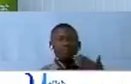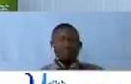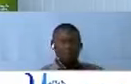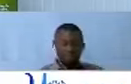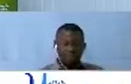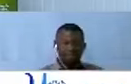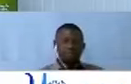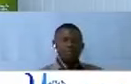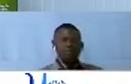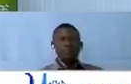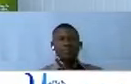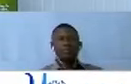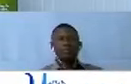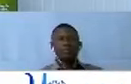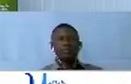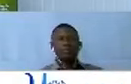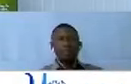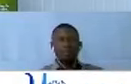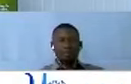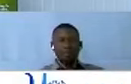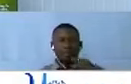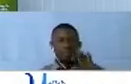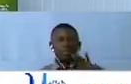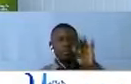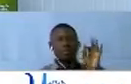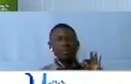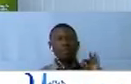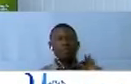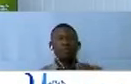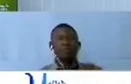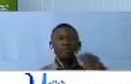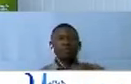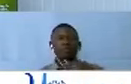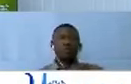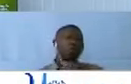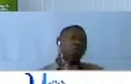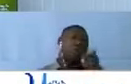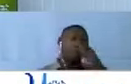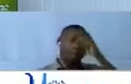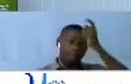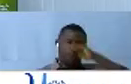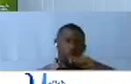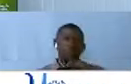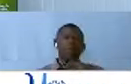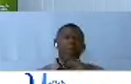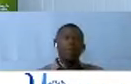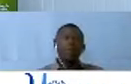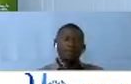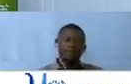I was selected among other police officers.